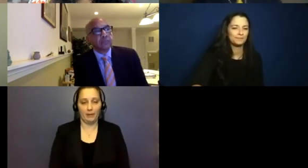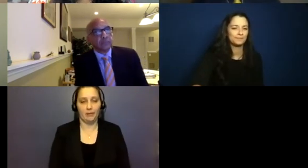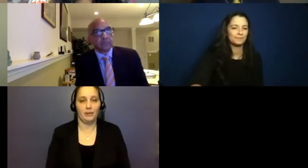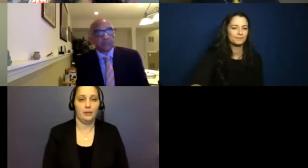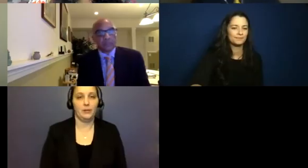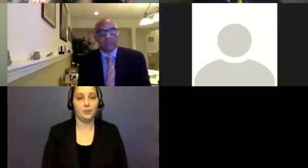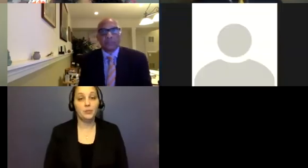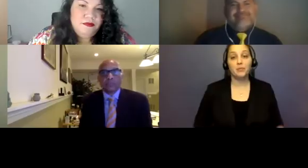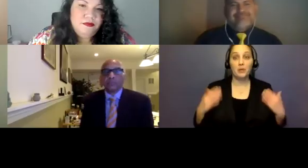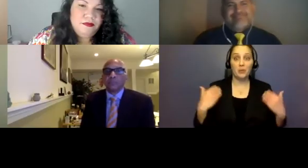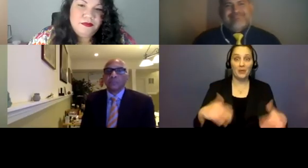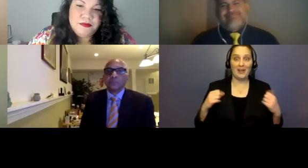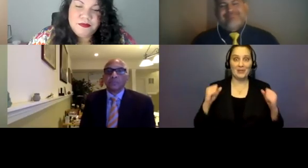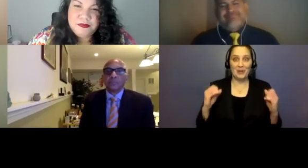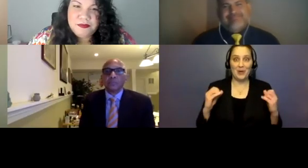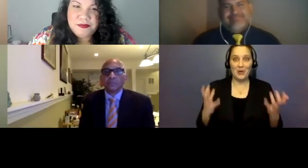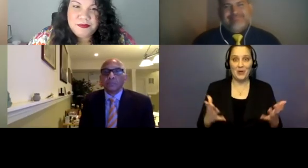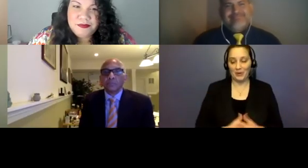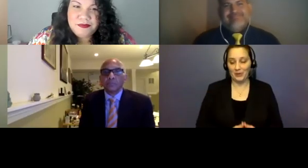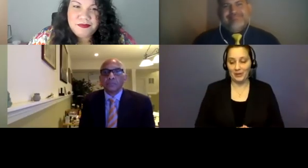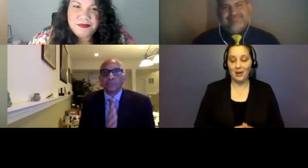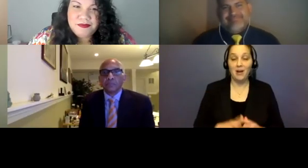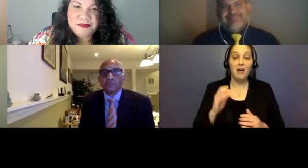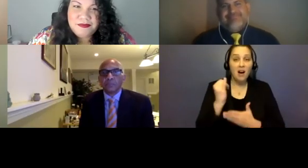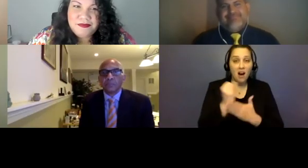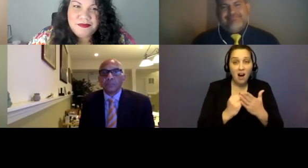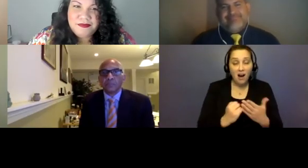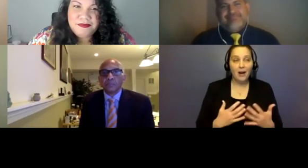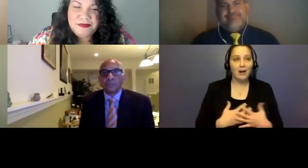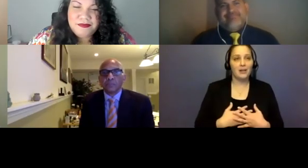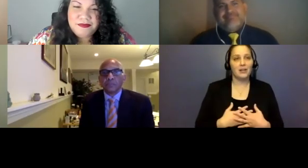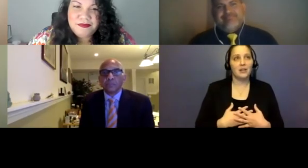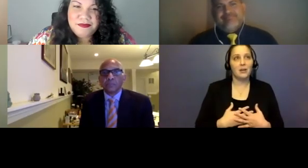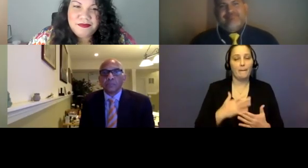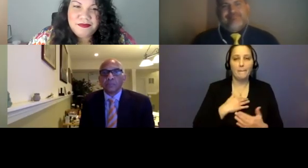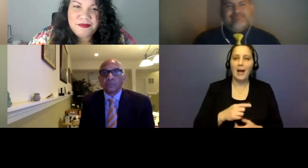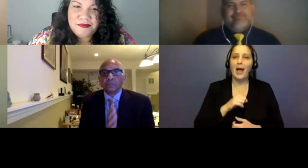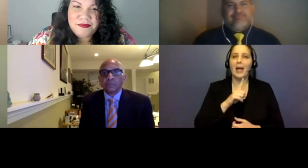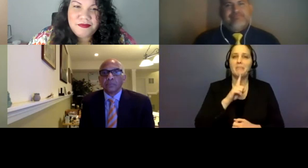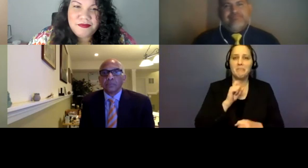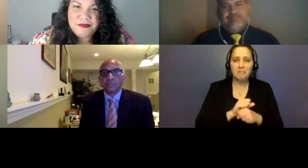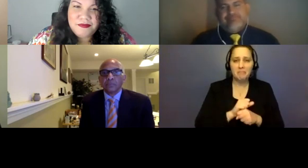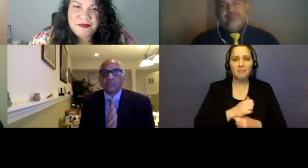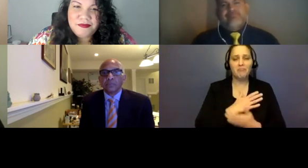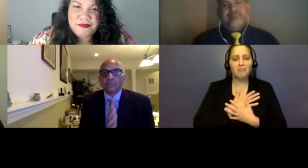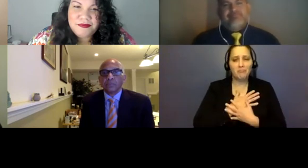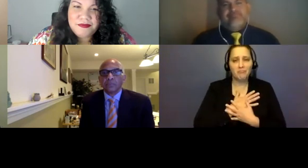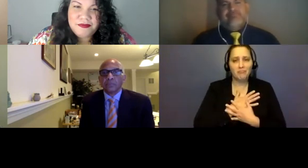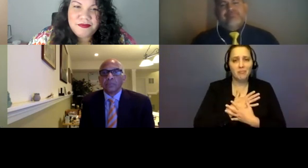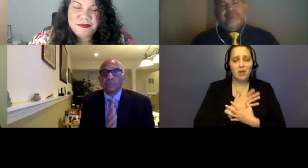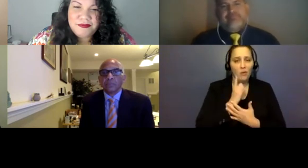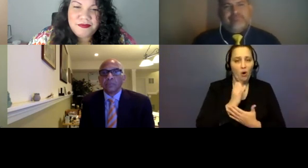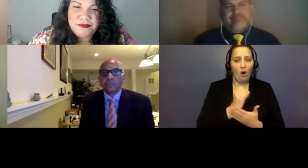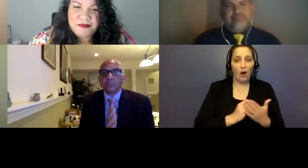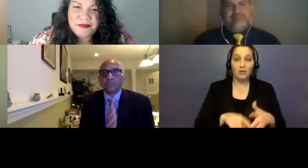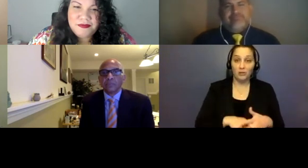Oh, wow. So art, my genuine love for art actually started while I